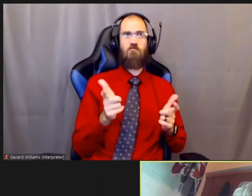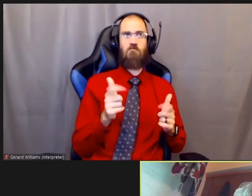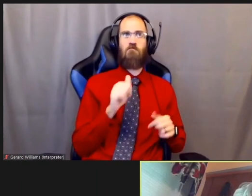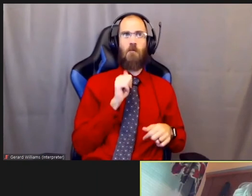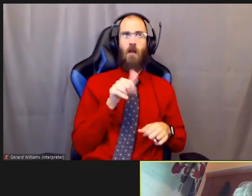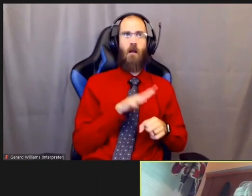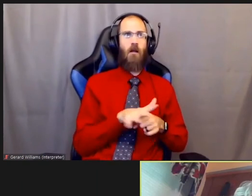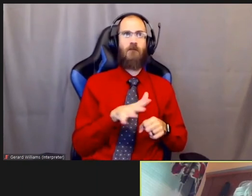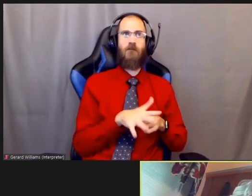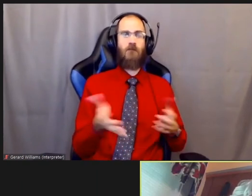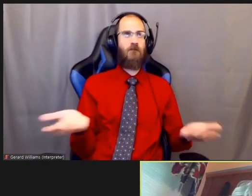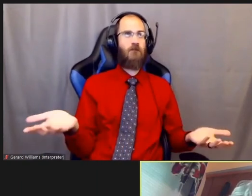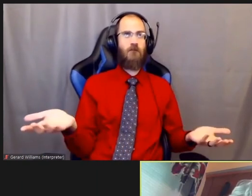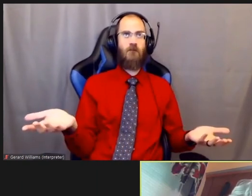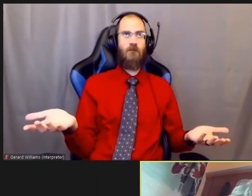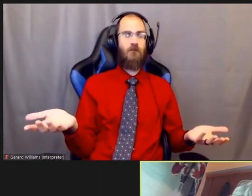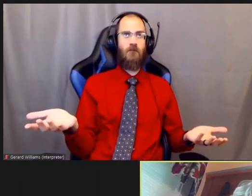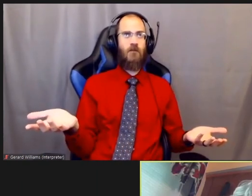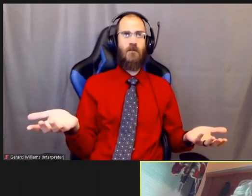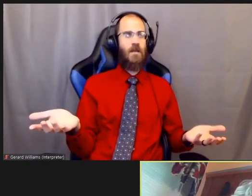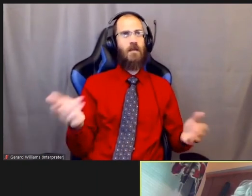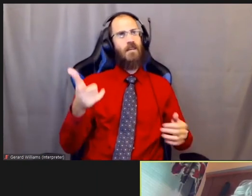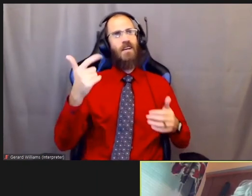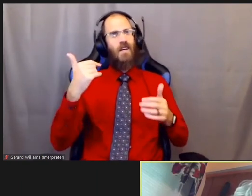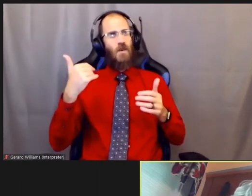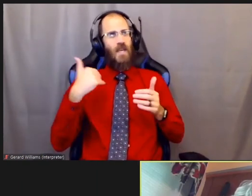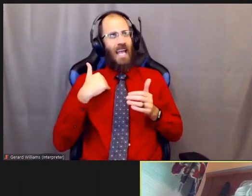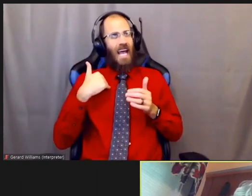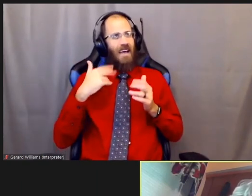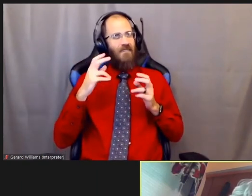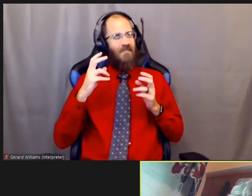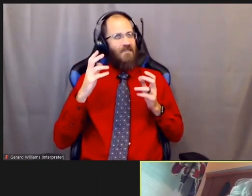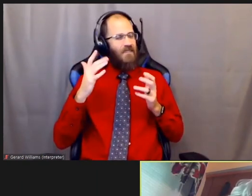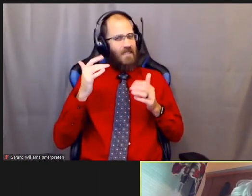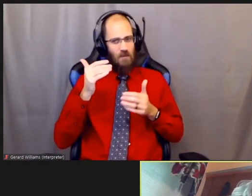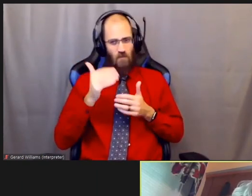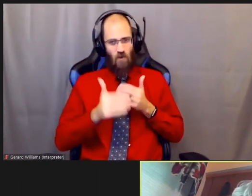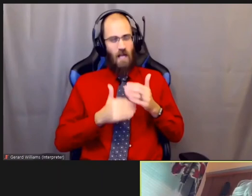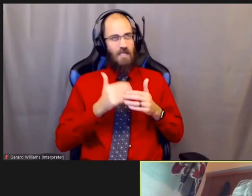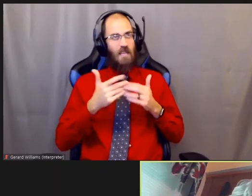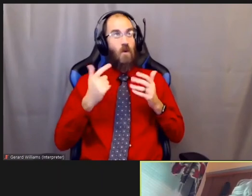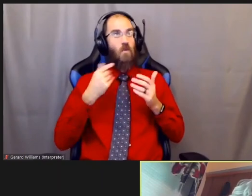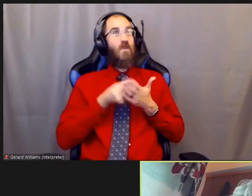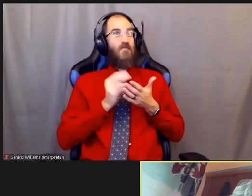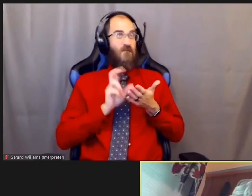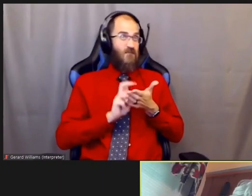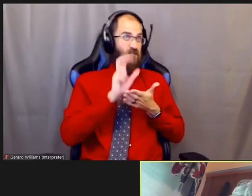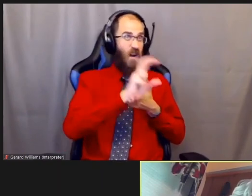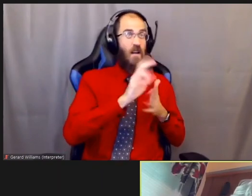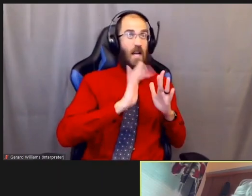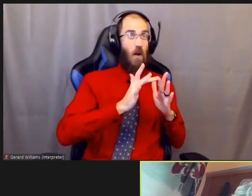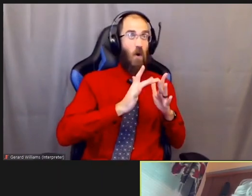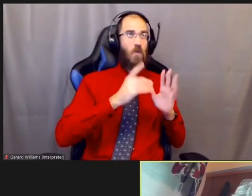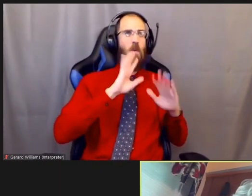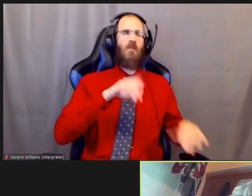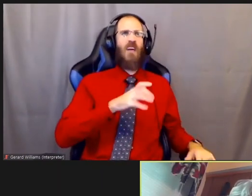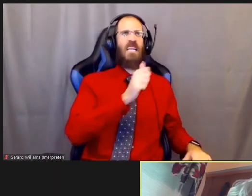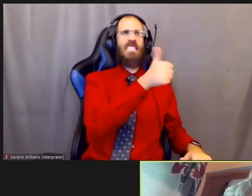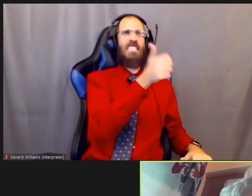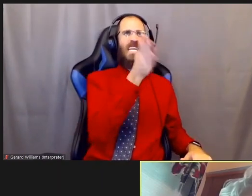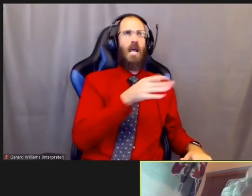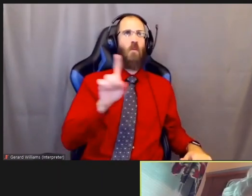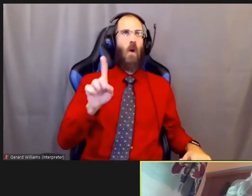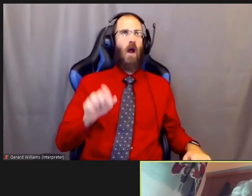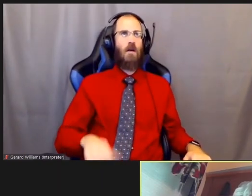of have this process of funding a network like 10.1 and then going back and funding it again